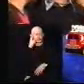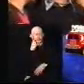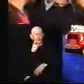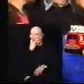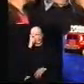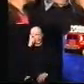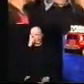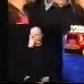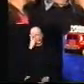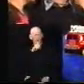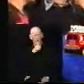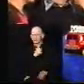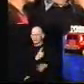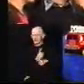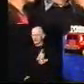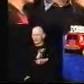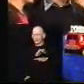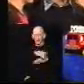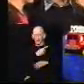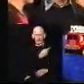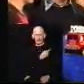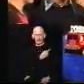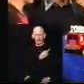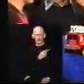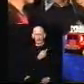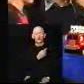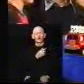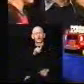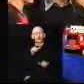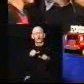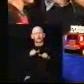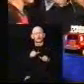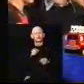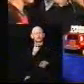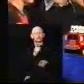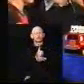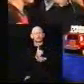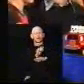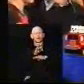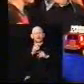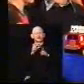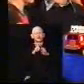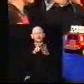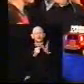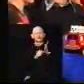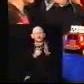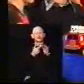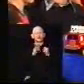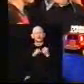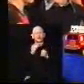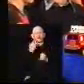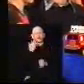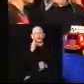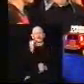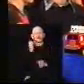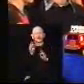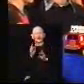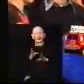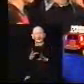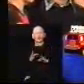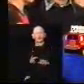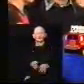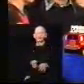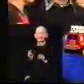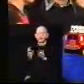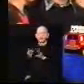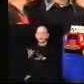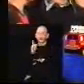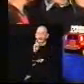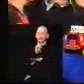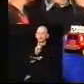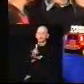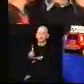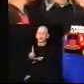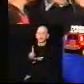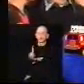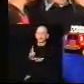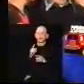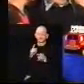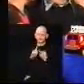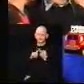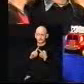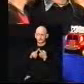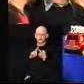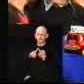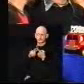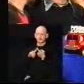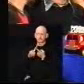along Let's do some dates When do we start? Well, it's already started Right It started last week and it runs for this week and next week